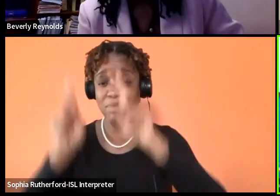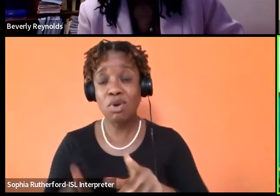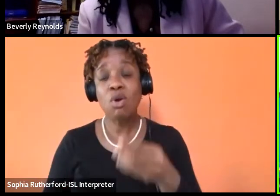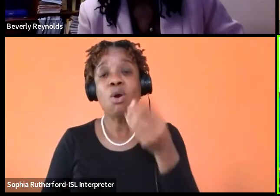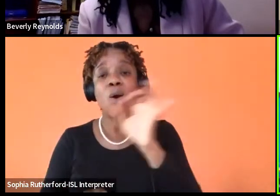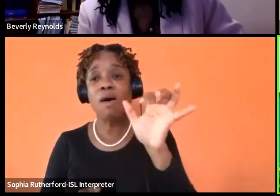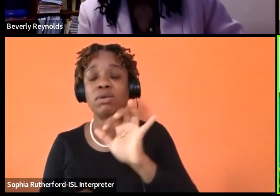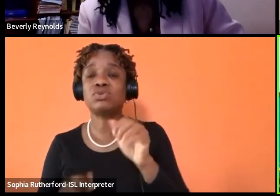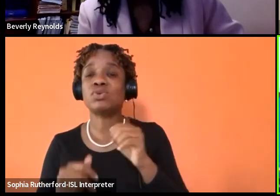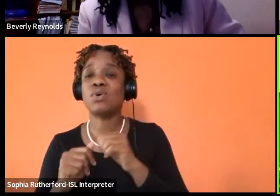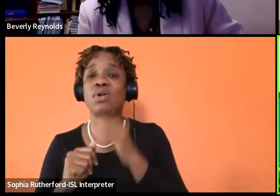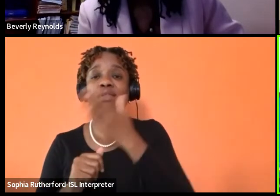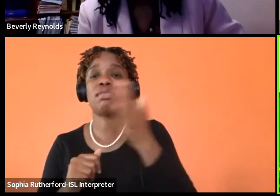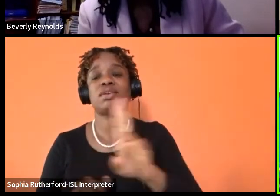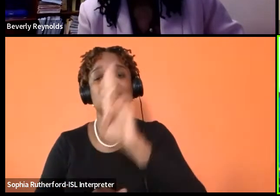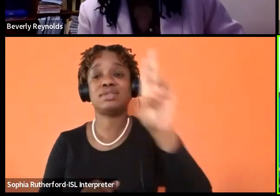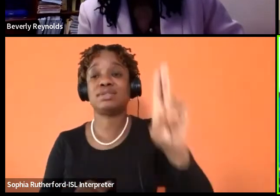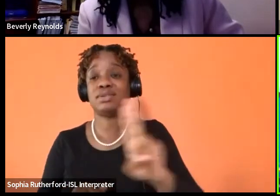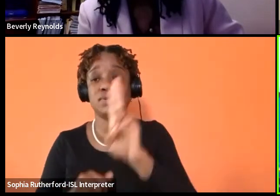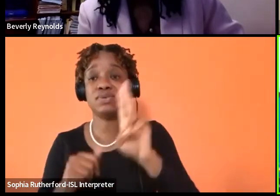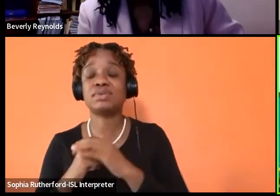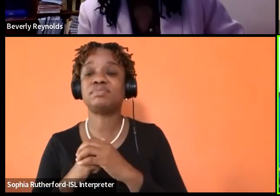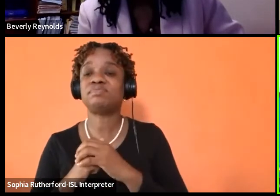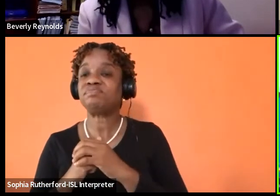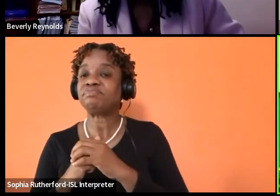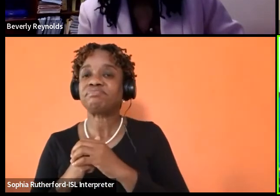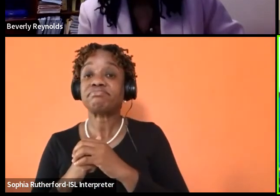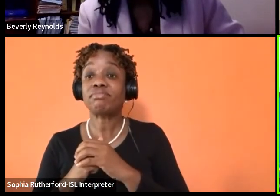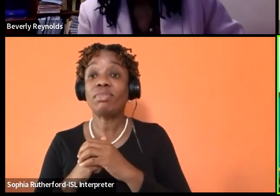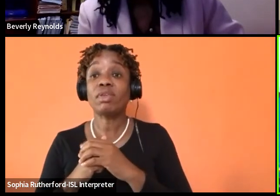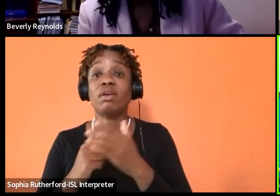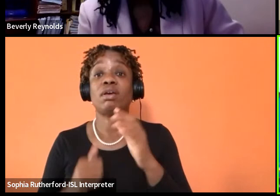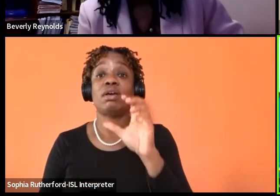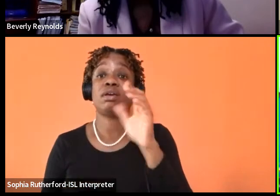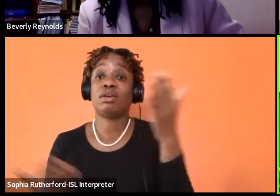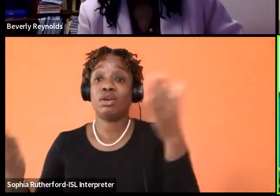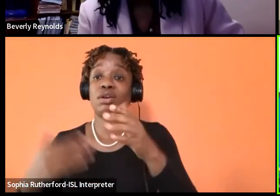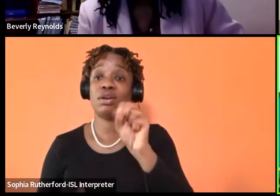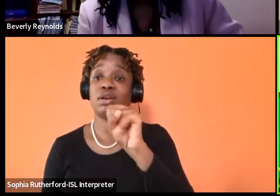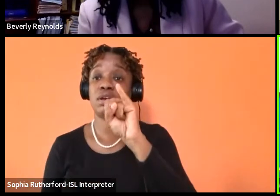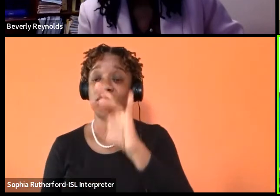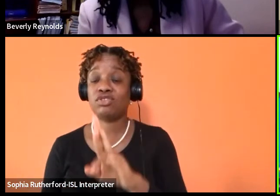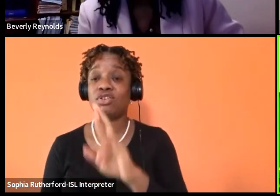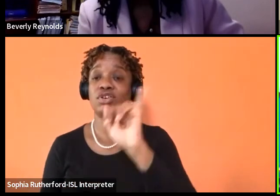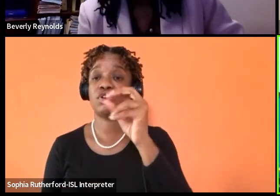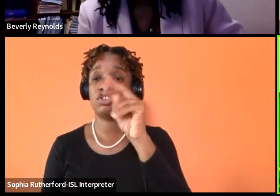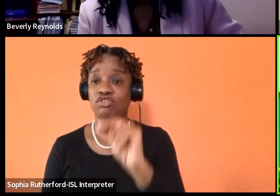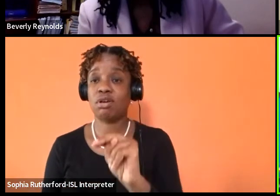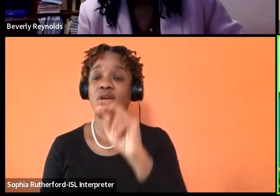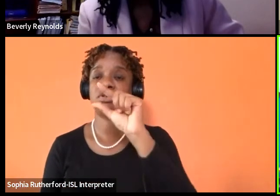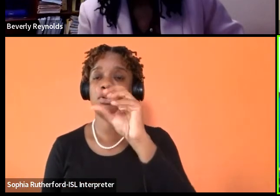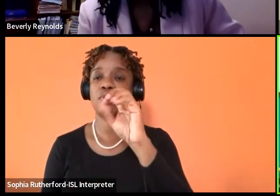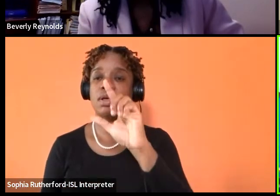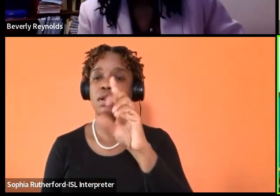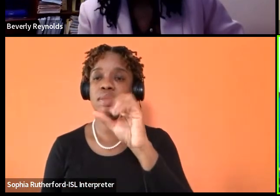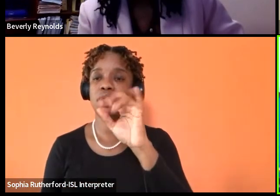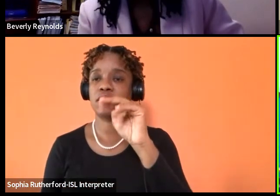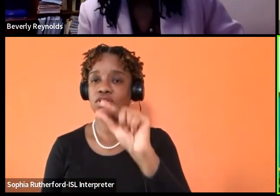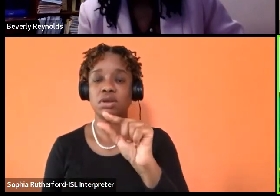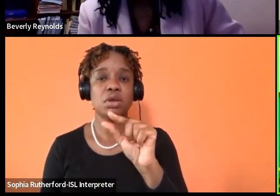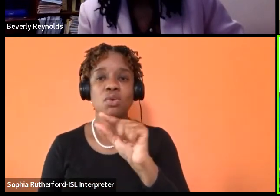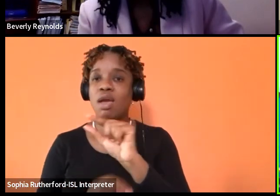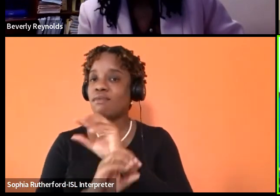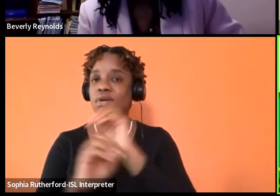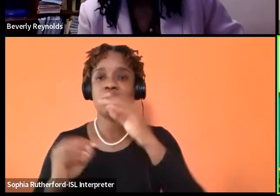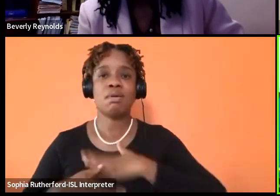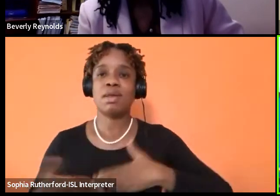Sir John Golden, we don't have an occupational therapist on staff there, but it can be quite costly. The fortunate thing